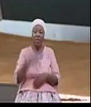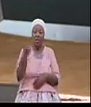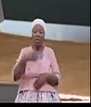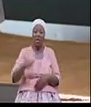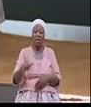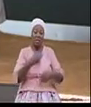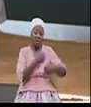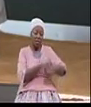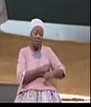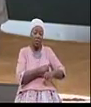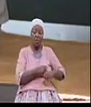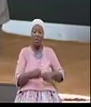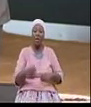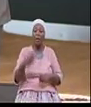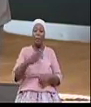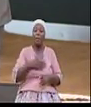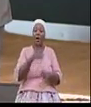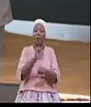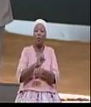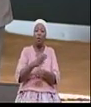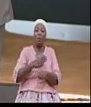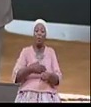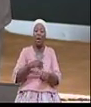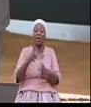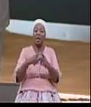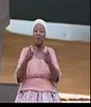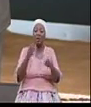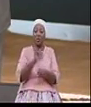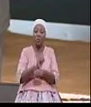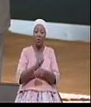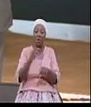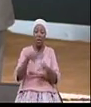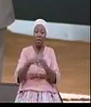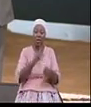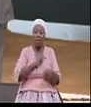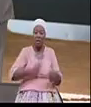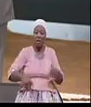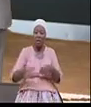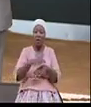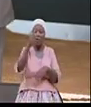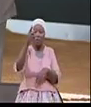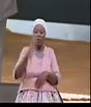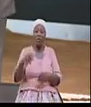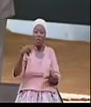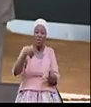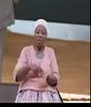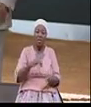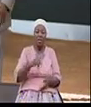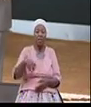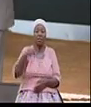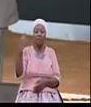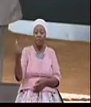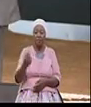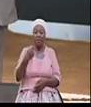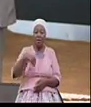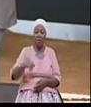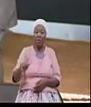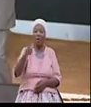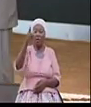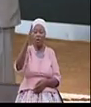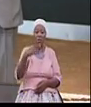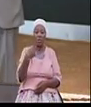security. My work, my assignment in the kingdom of God, standing forever. God